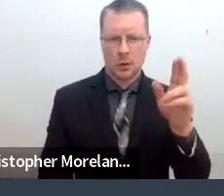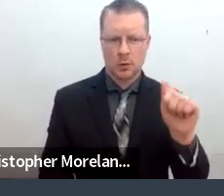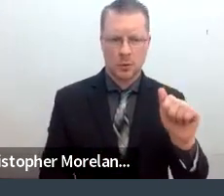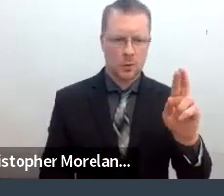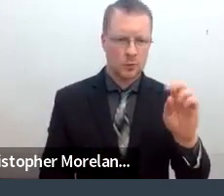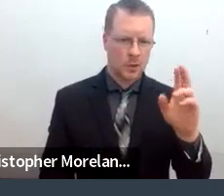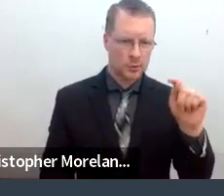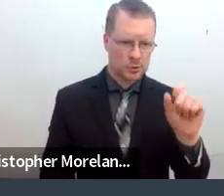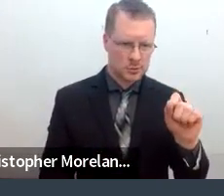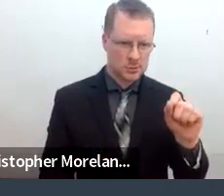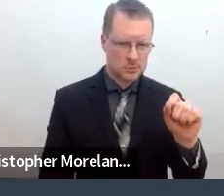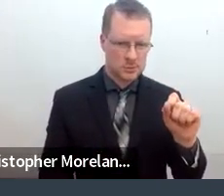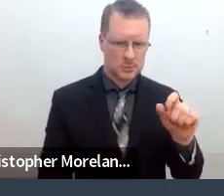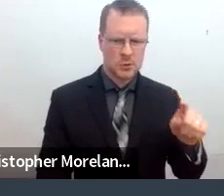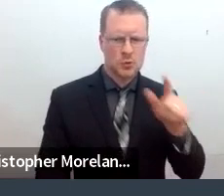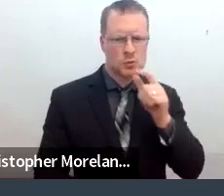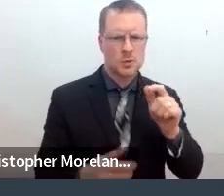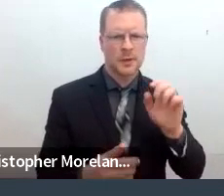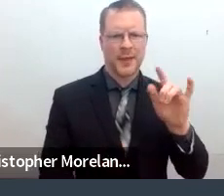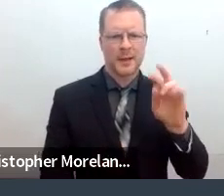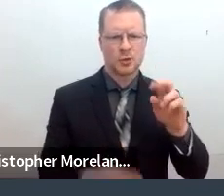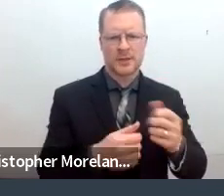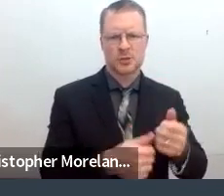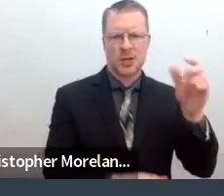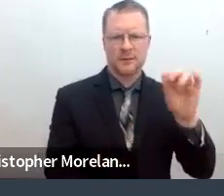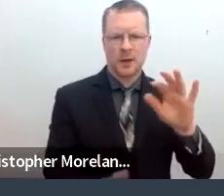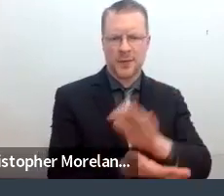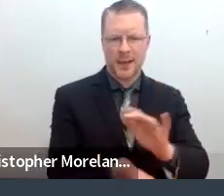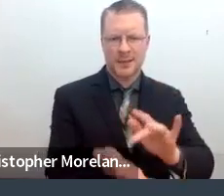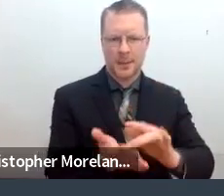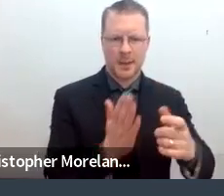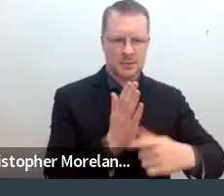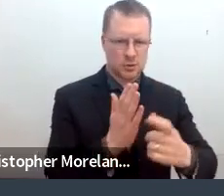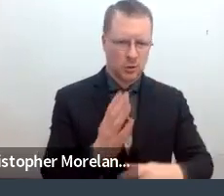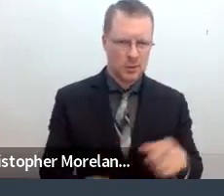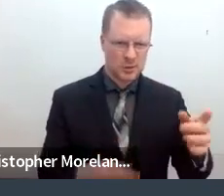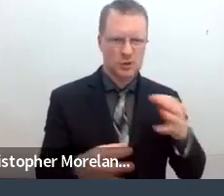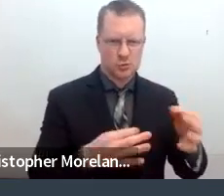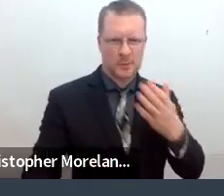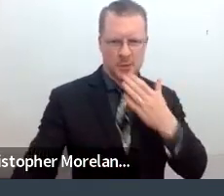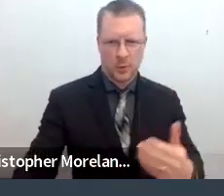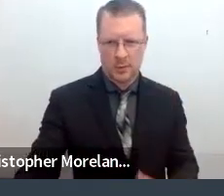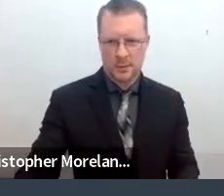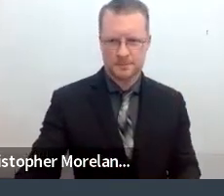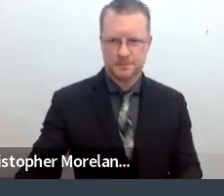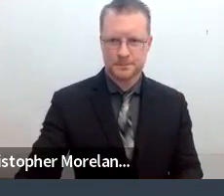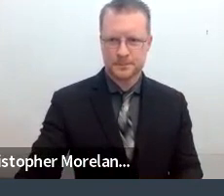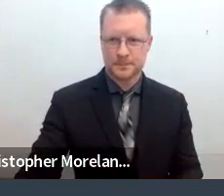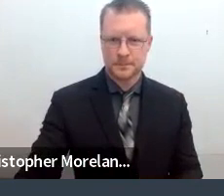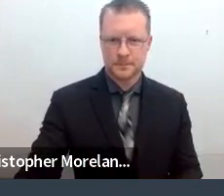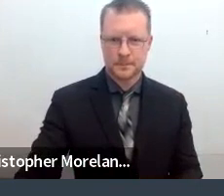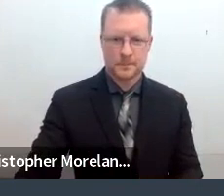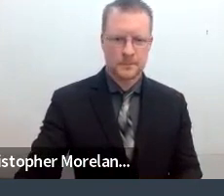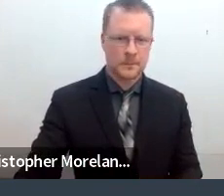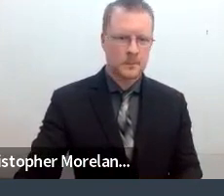First, I'm going to quote Dr. Laura Roberts, who is the editor-in-chief of the Journal of Academic